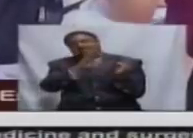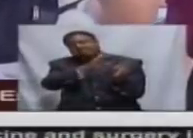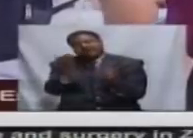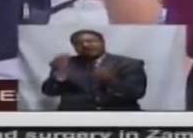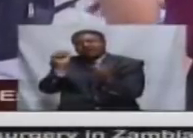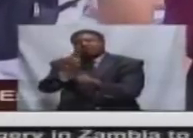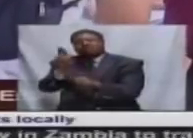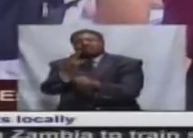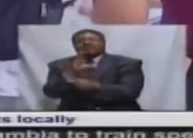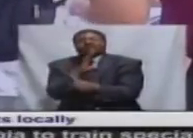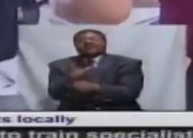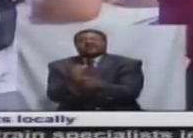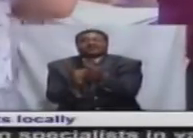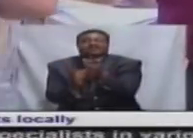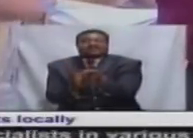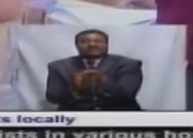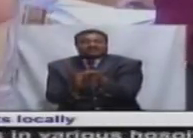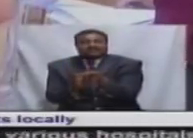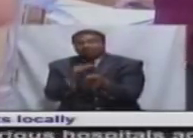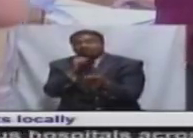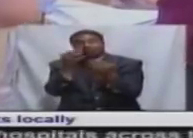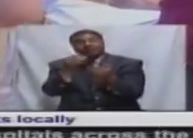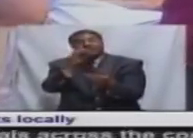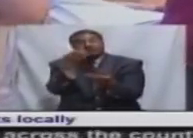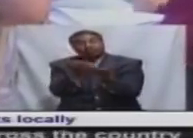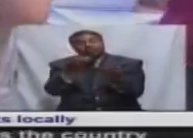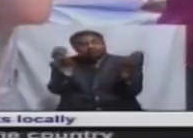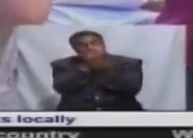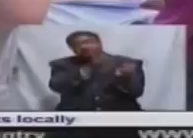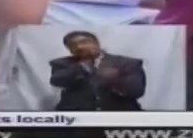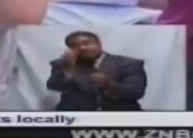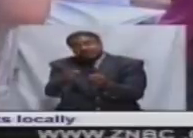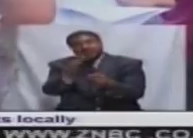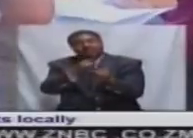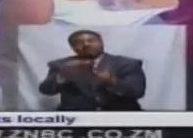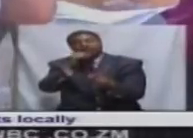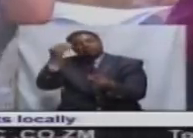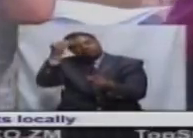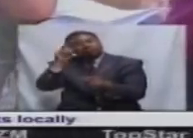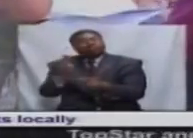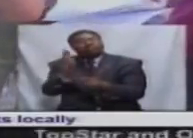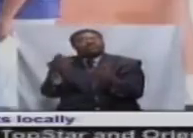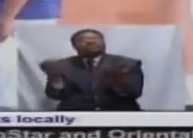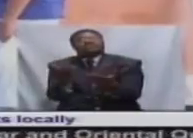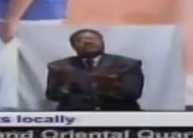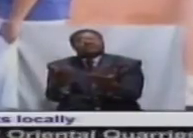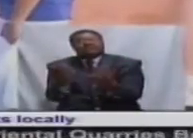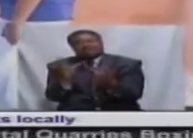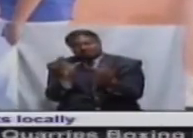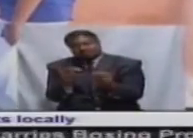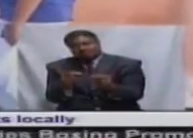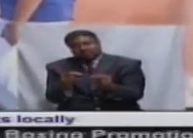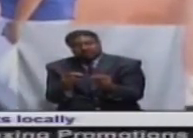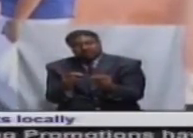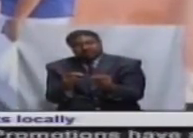Shileshe Kandeta. A few days ago, the Treasury released 400 million kwacha for the e-voucher and farmer input support